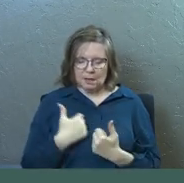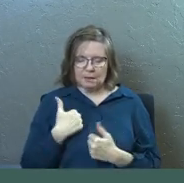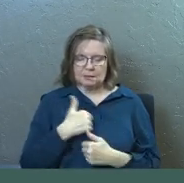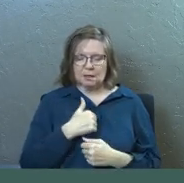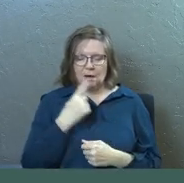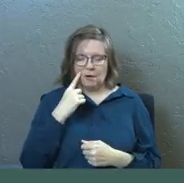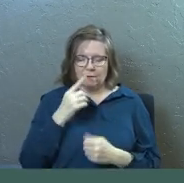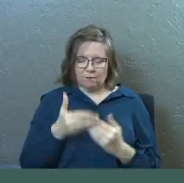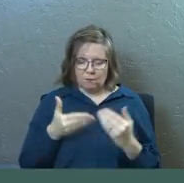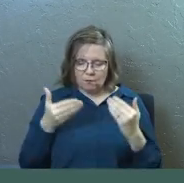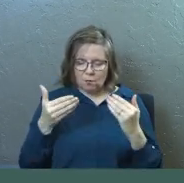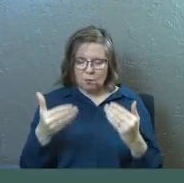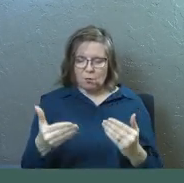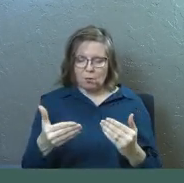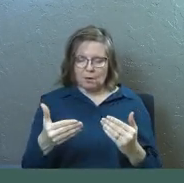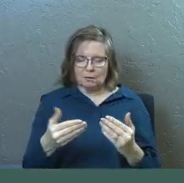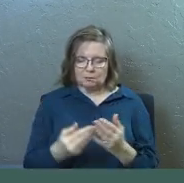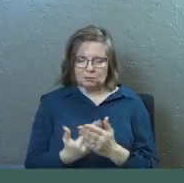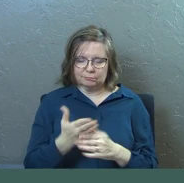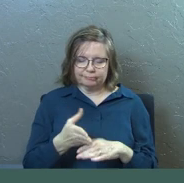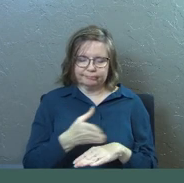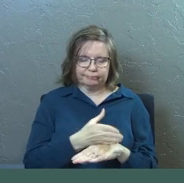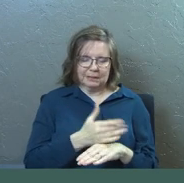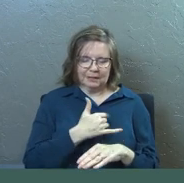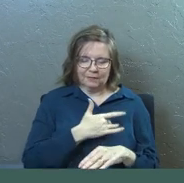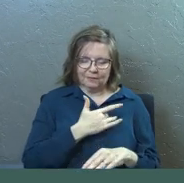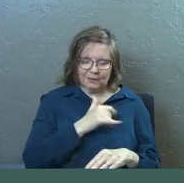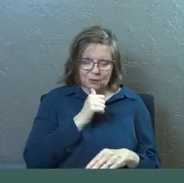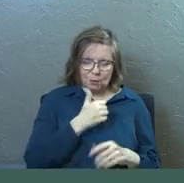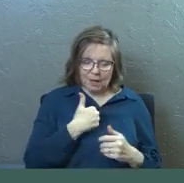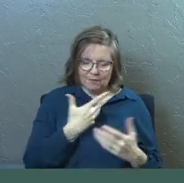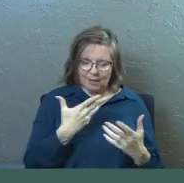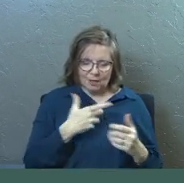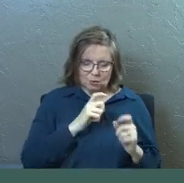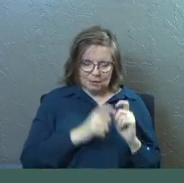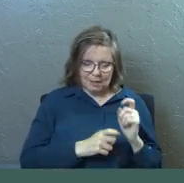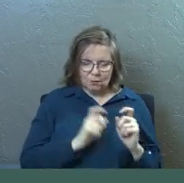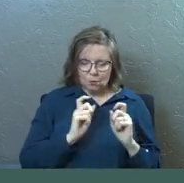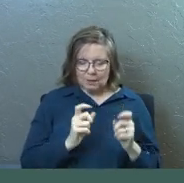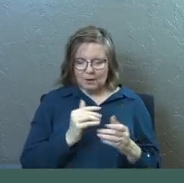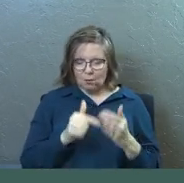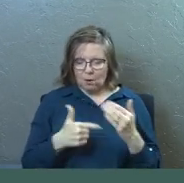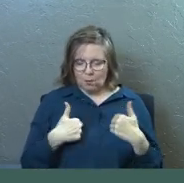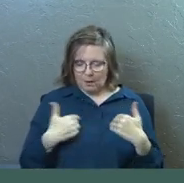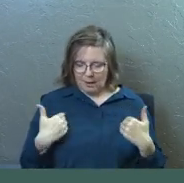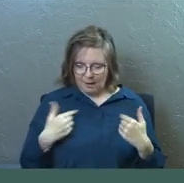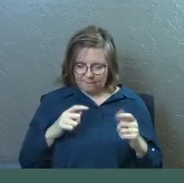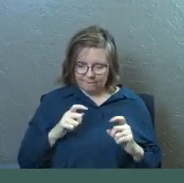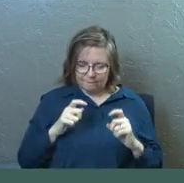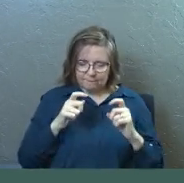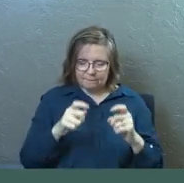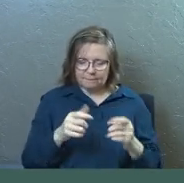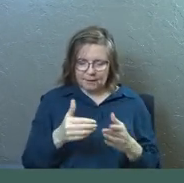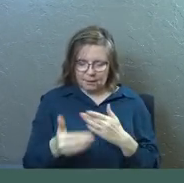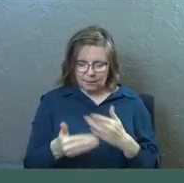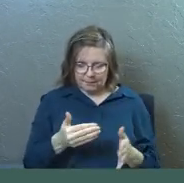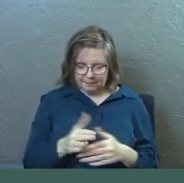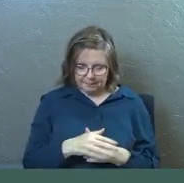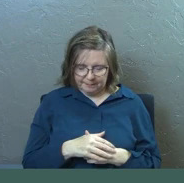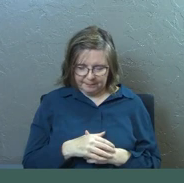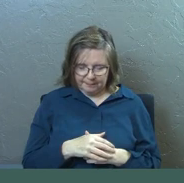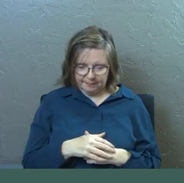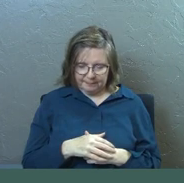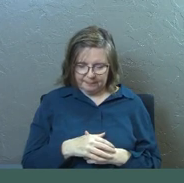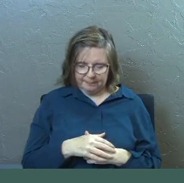Lord, forward in our faith, even if we don't feel like we've got very much to give, that we would give what it is that we have.